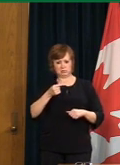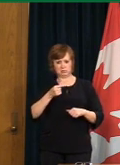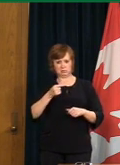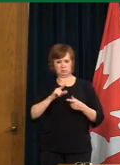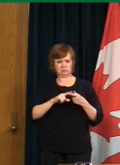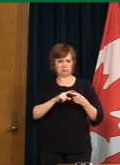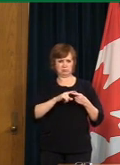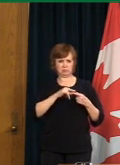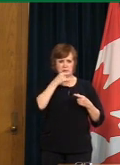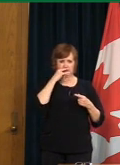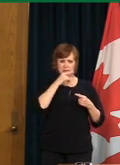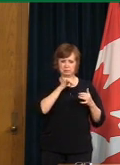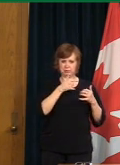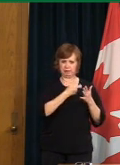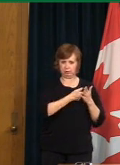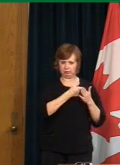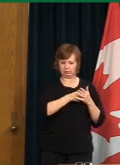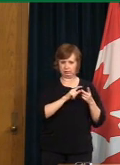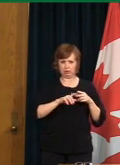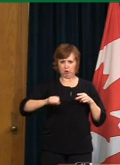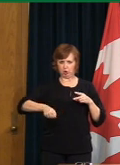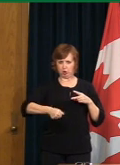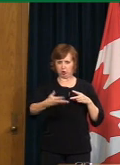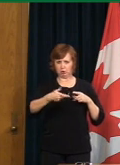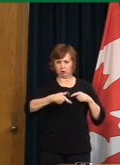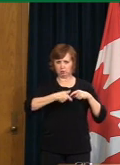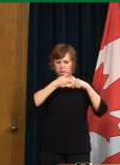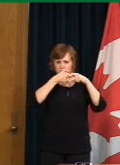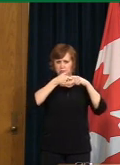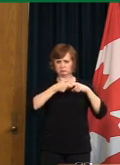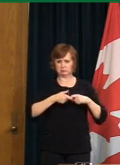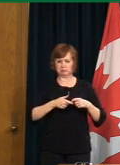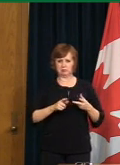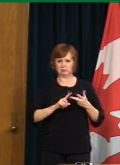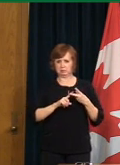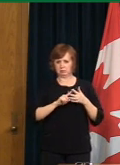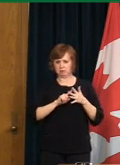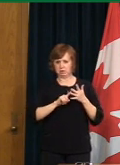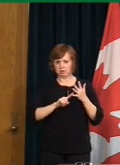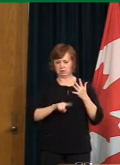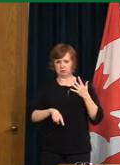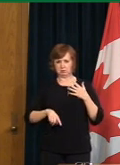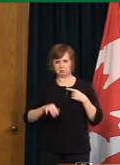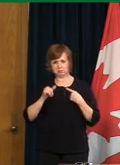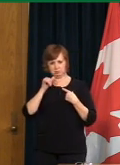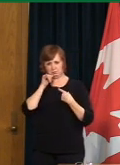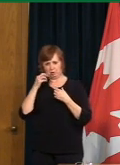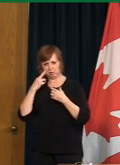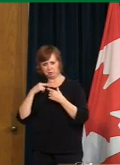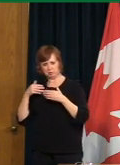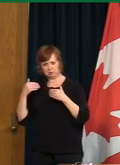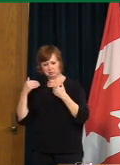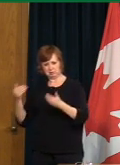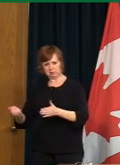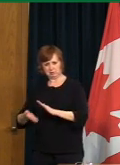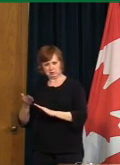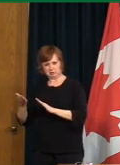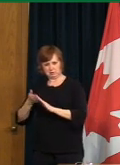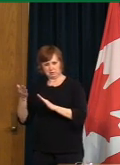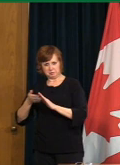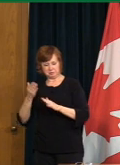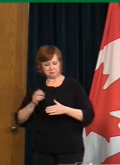playing hockey, curling leagues being able to, go and do their thing, when bars and restaurants will be able to,